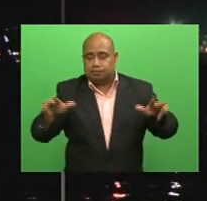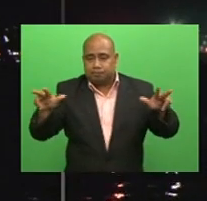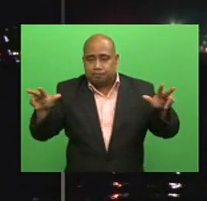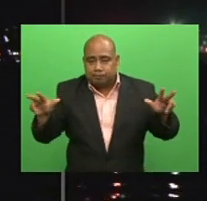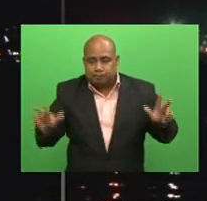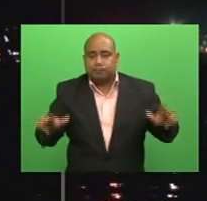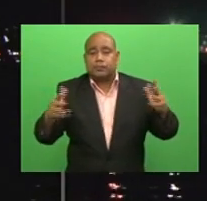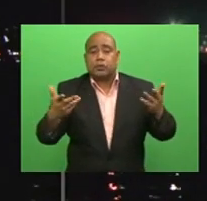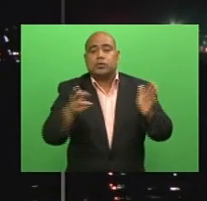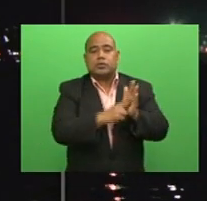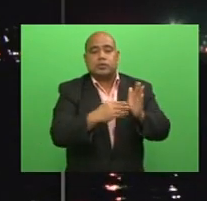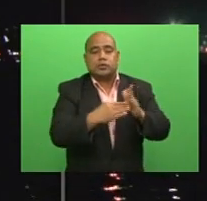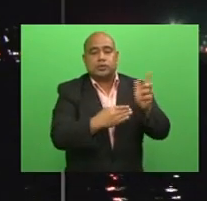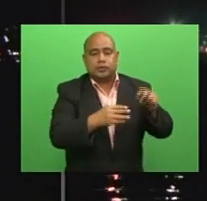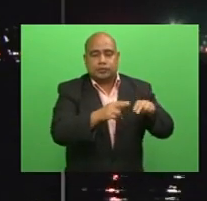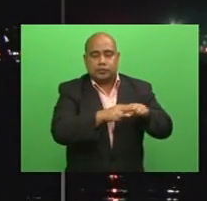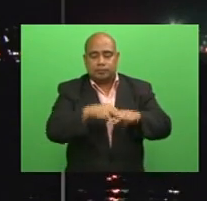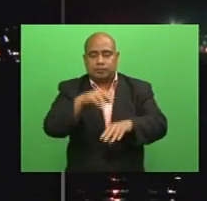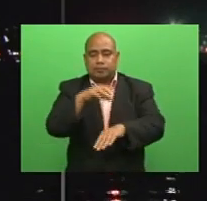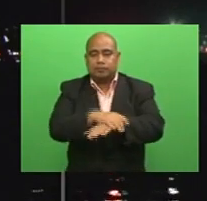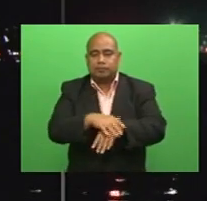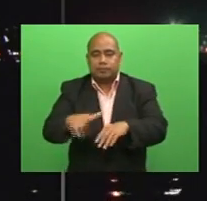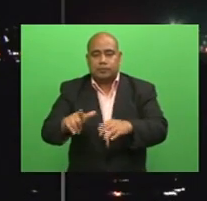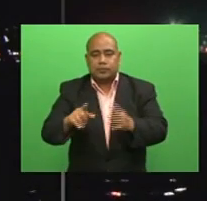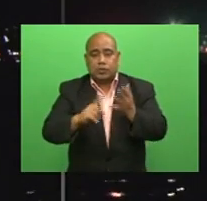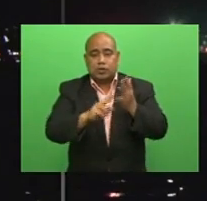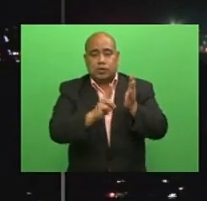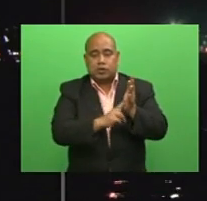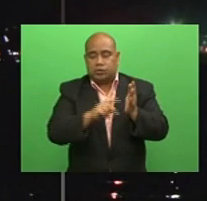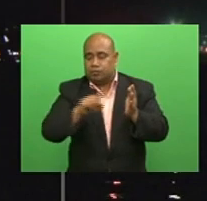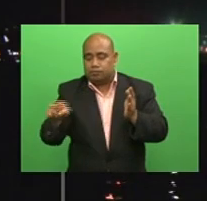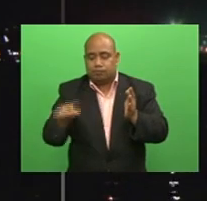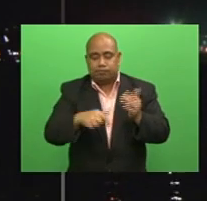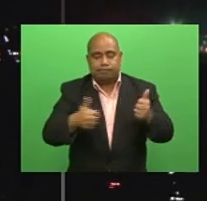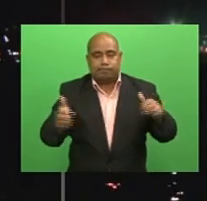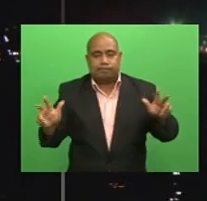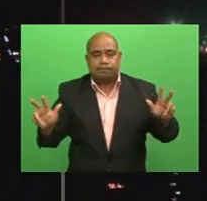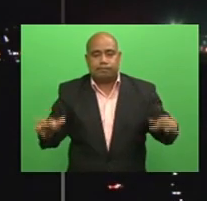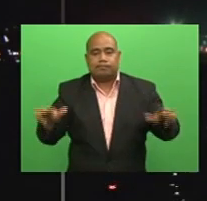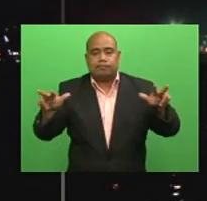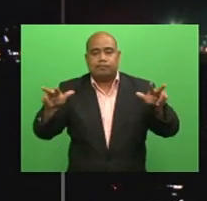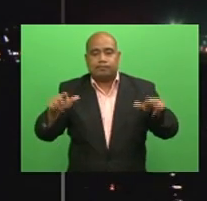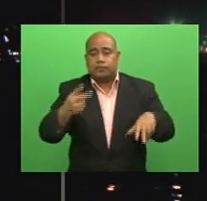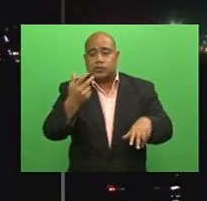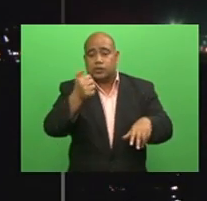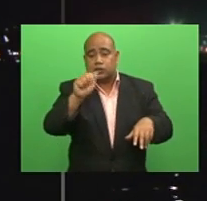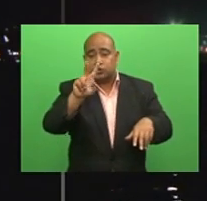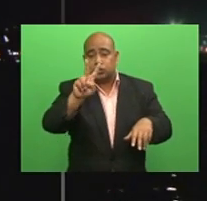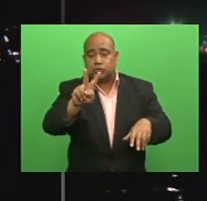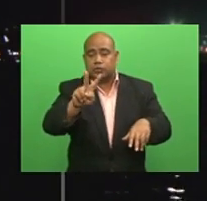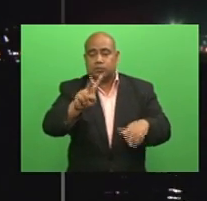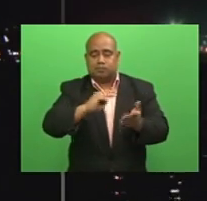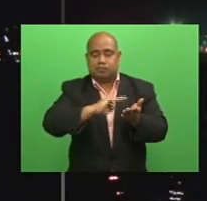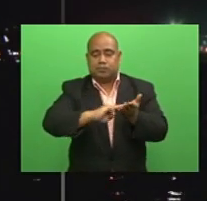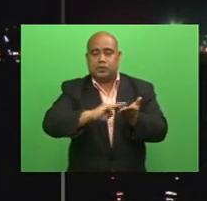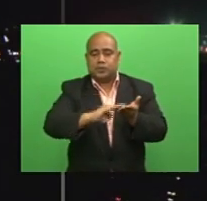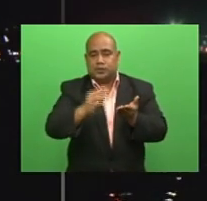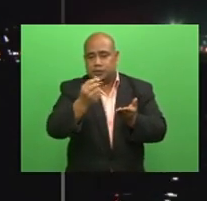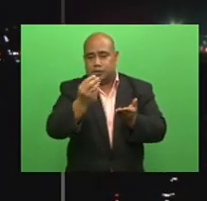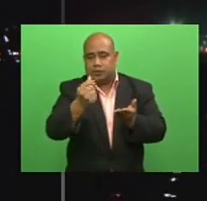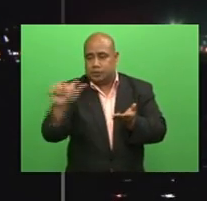Force and the United Nations Development Programme. The $9.2 million Fiji Police Support Project aims to